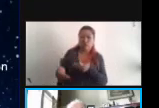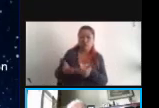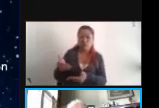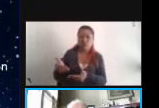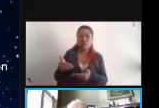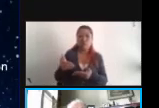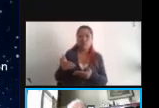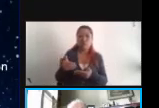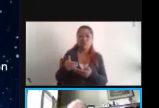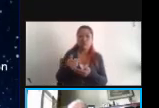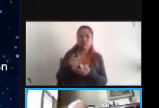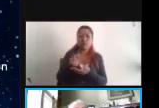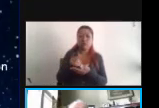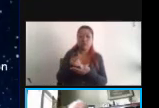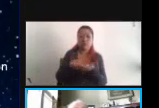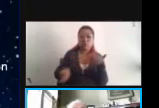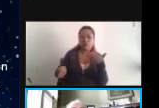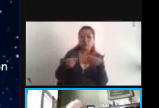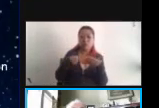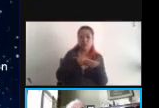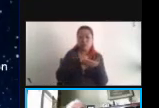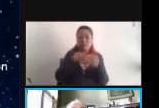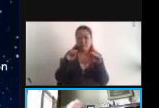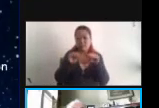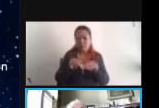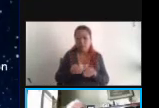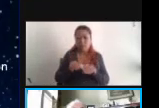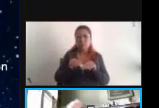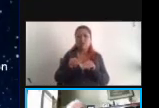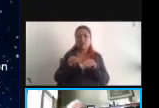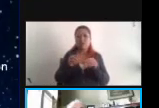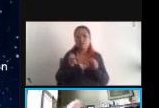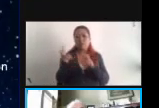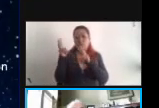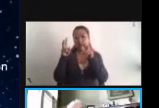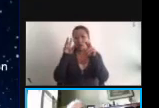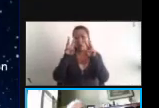and they'll be on this website. So you can take a look at all the changes